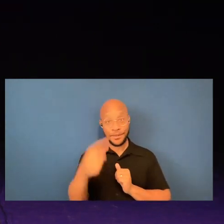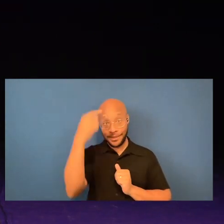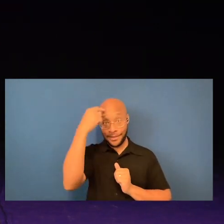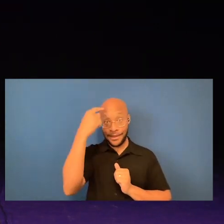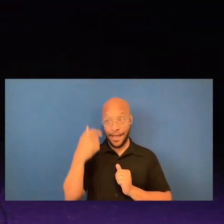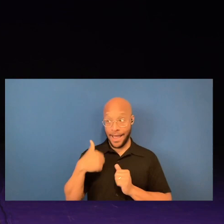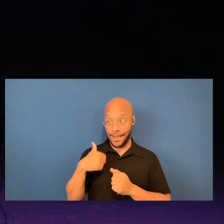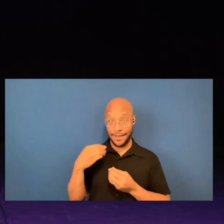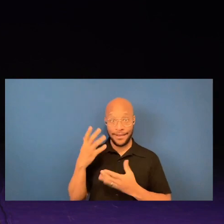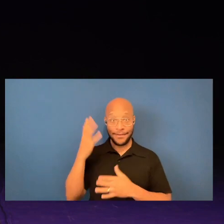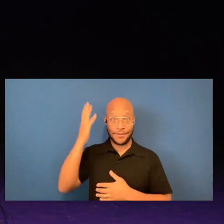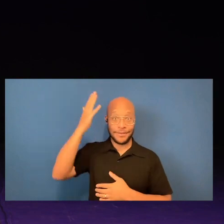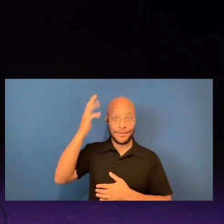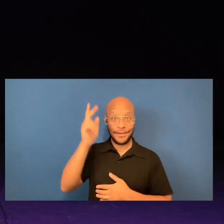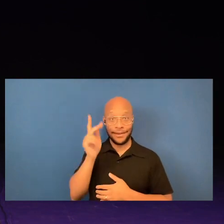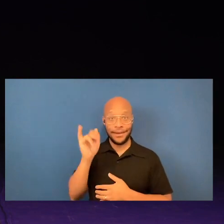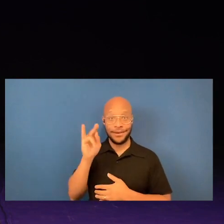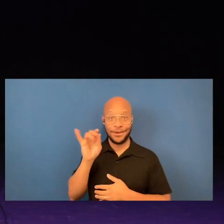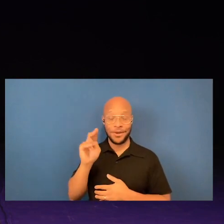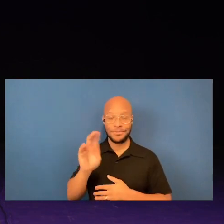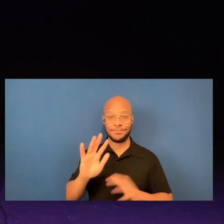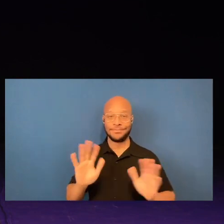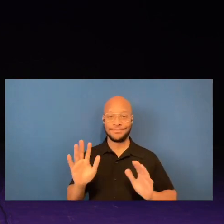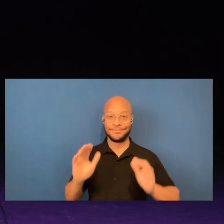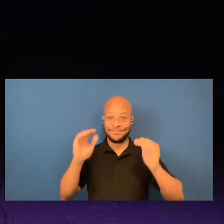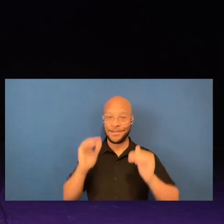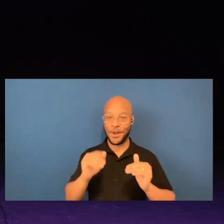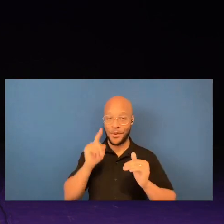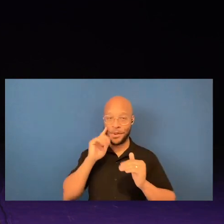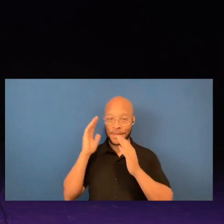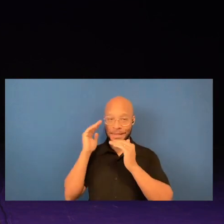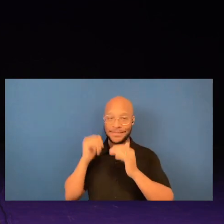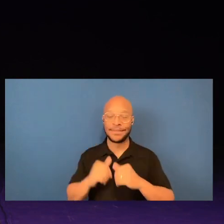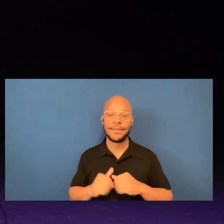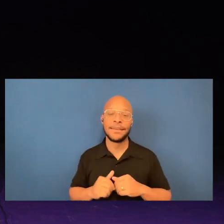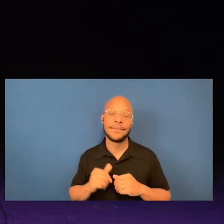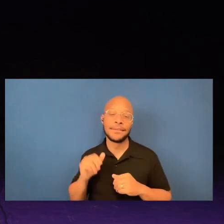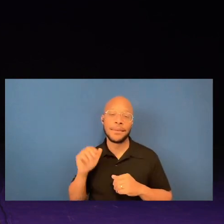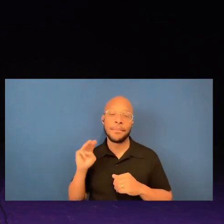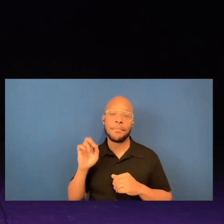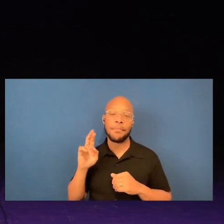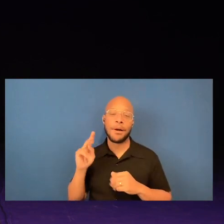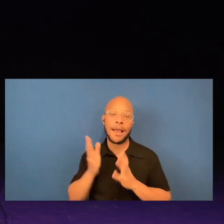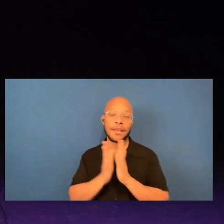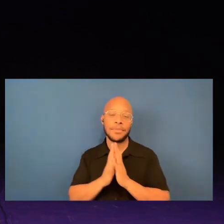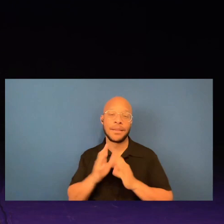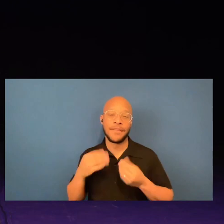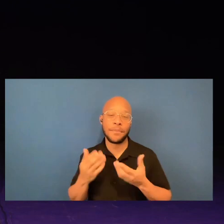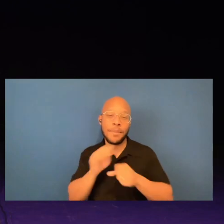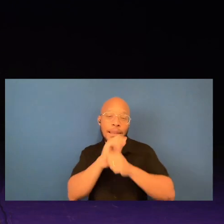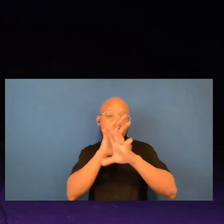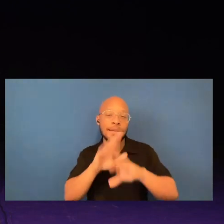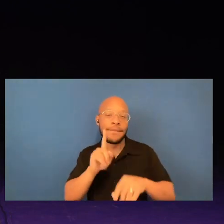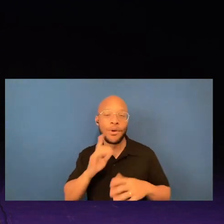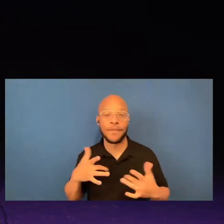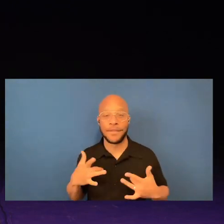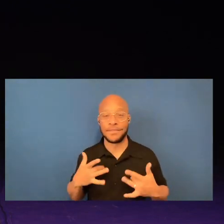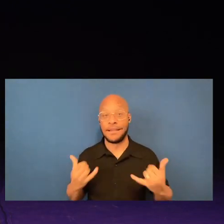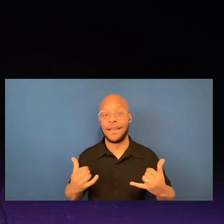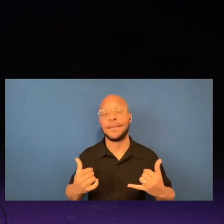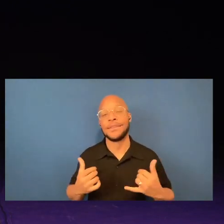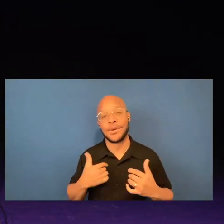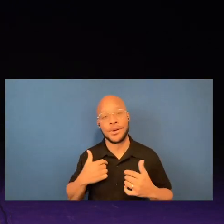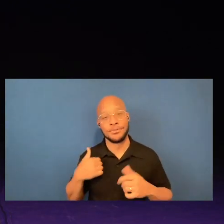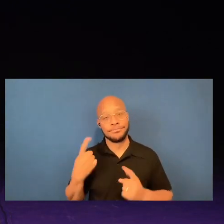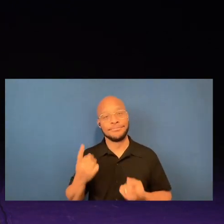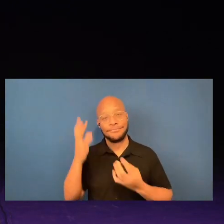So he asked me to give a little blessing for the events of today. So that's what I've been meditating on. I